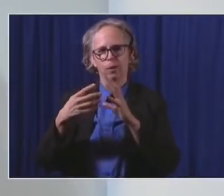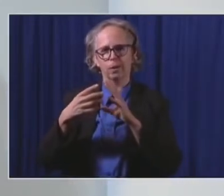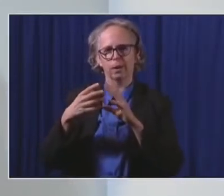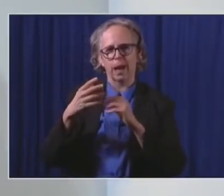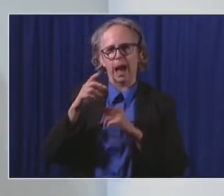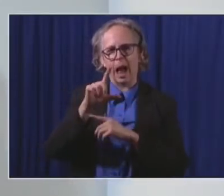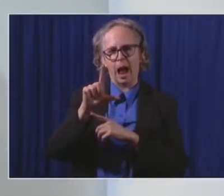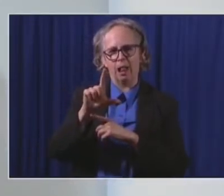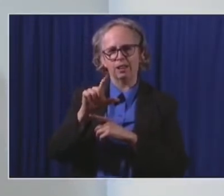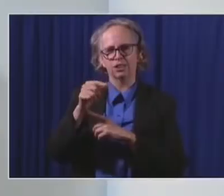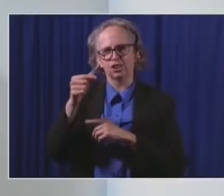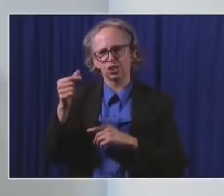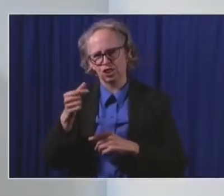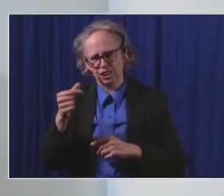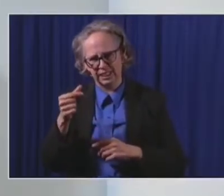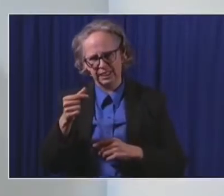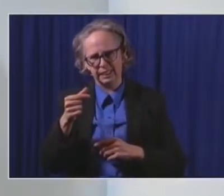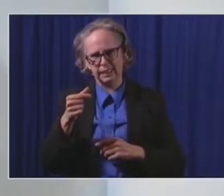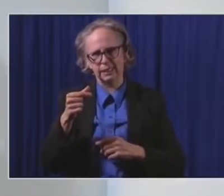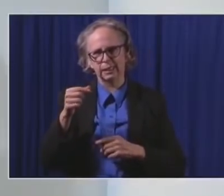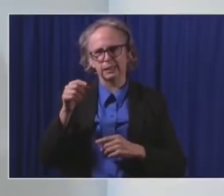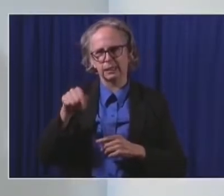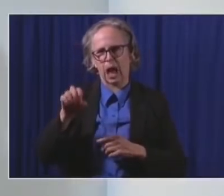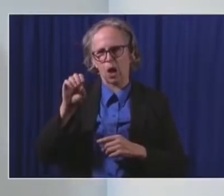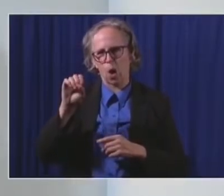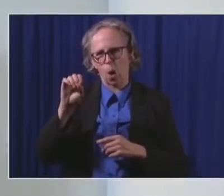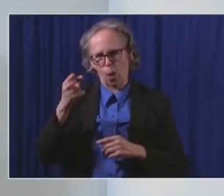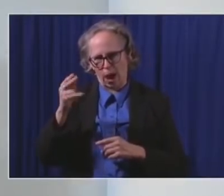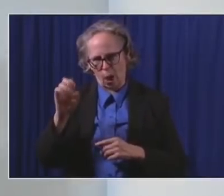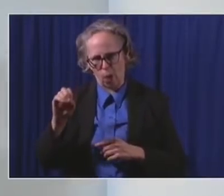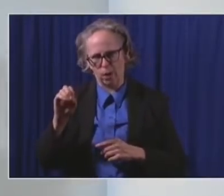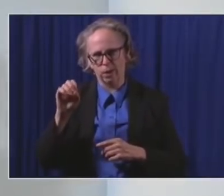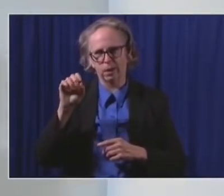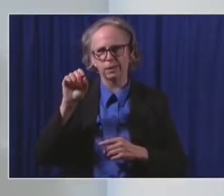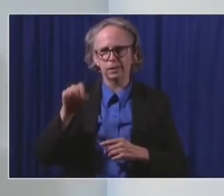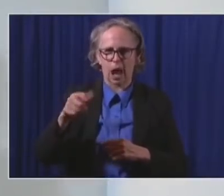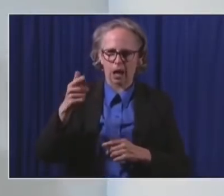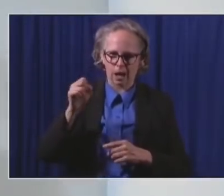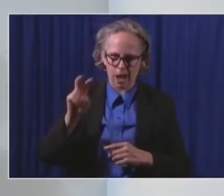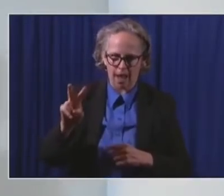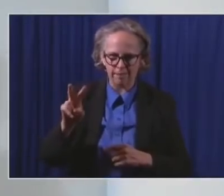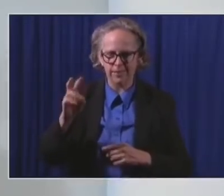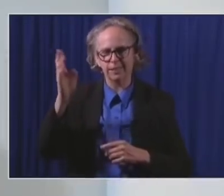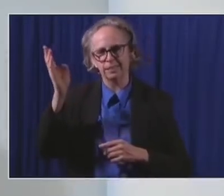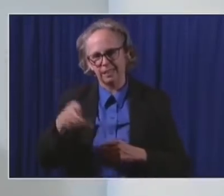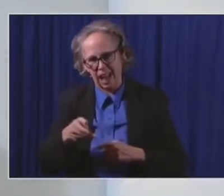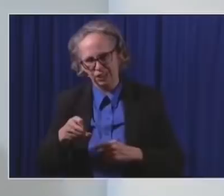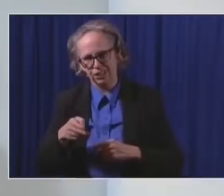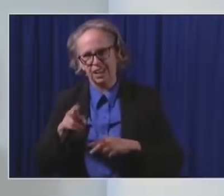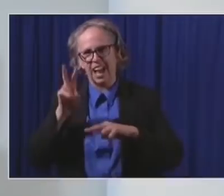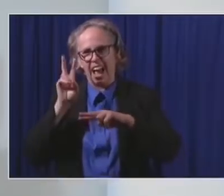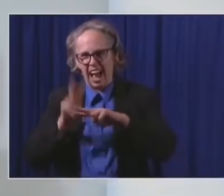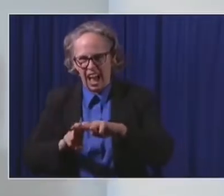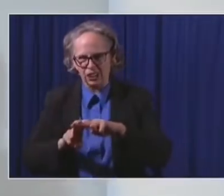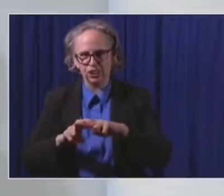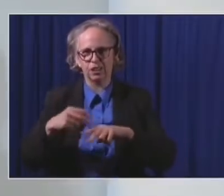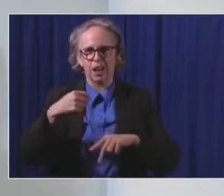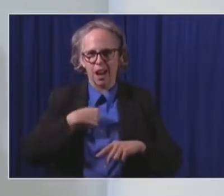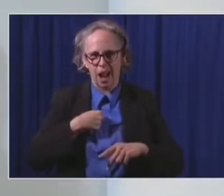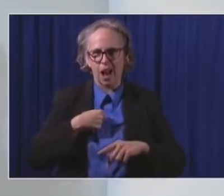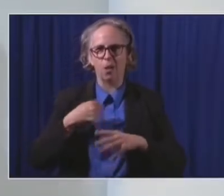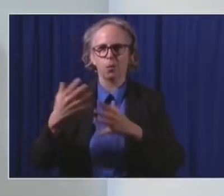that we have a video that we're going to be posting out there that will be at